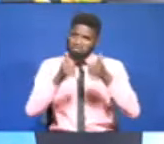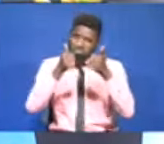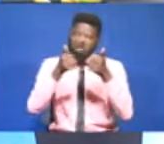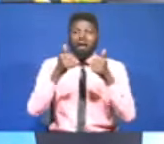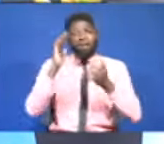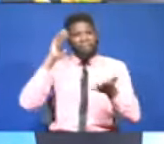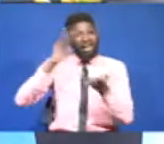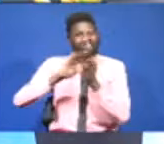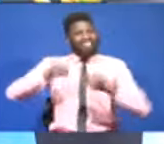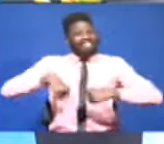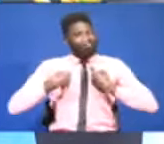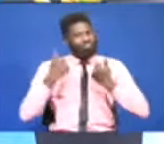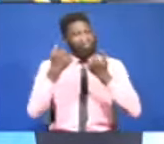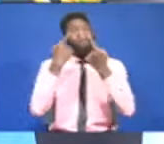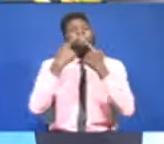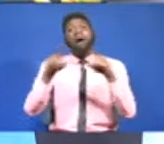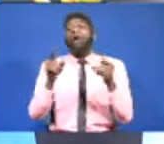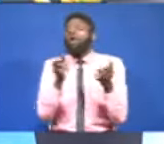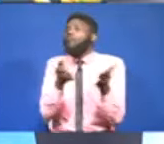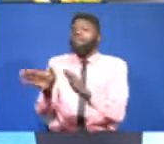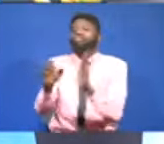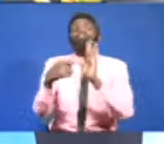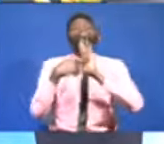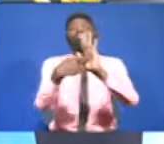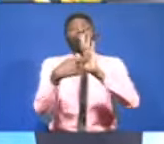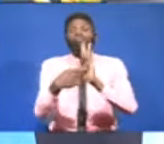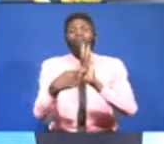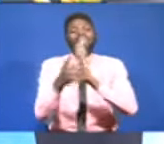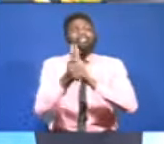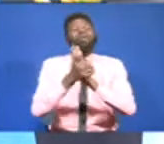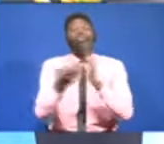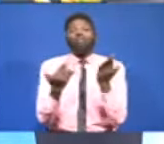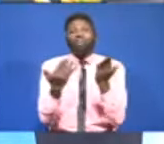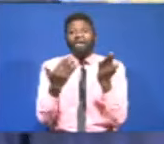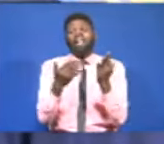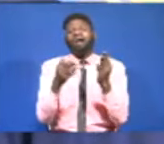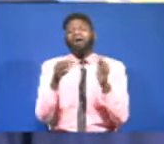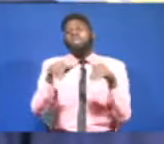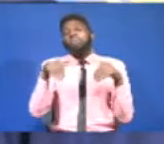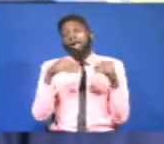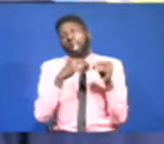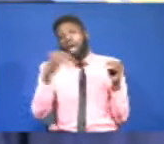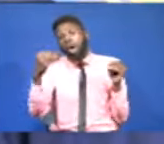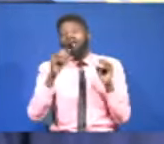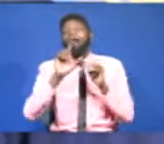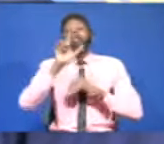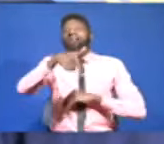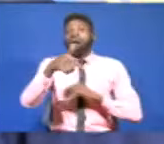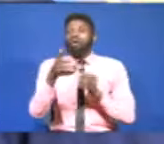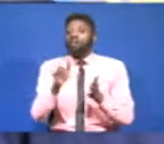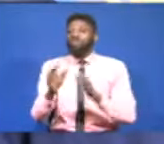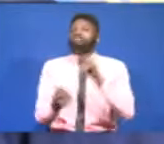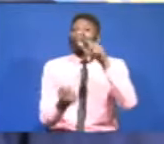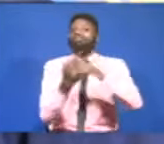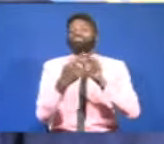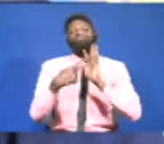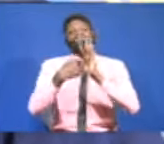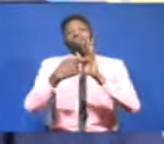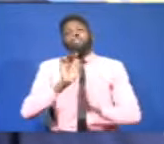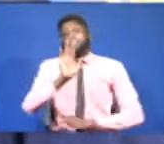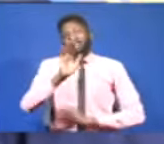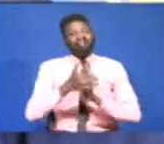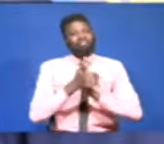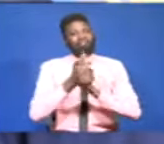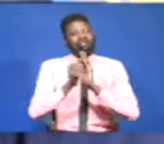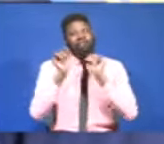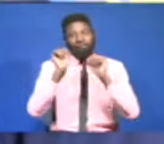to show that, it will take you quite some time before you can actually showcase what you have. Our art scene